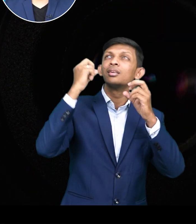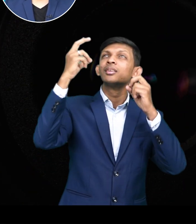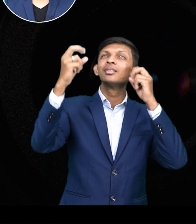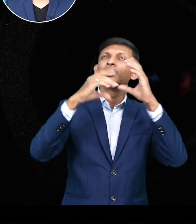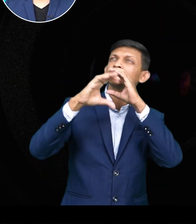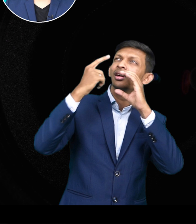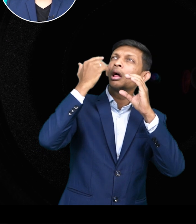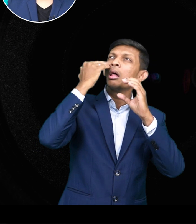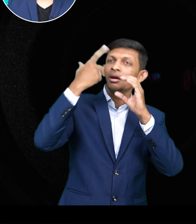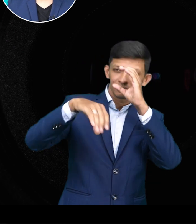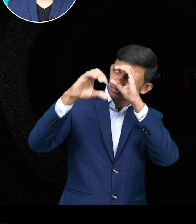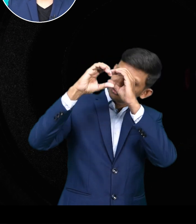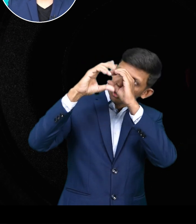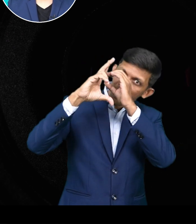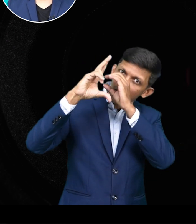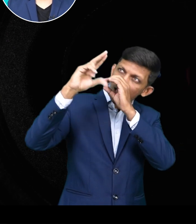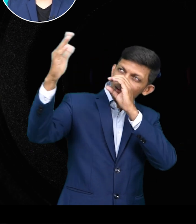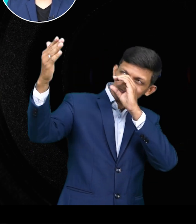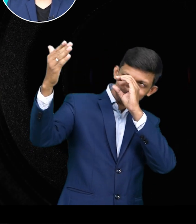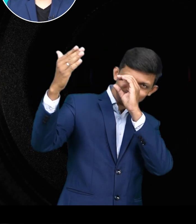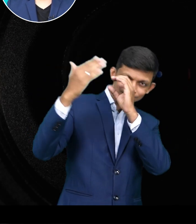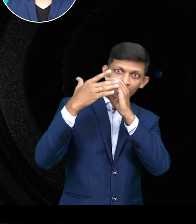telescopes, and microscopes.